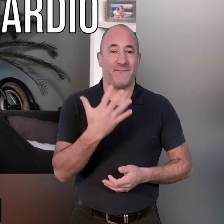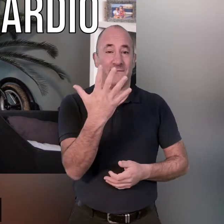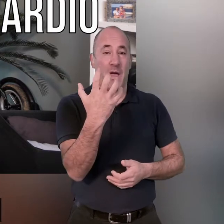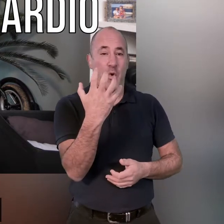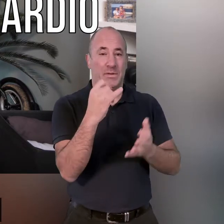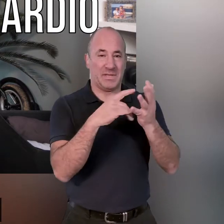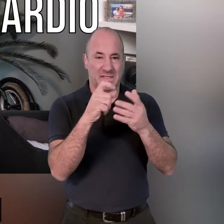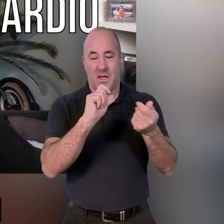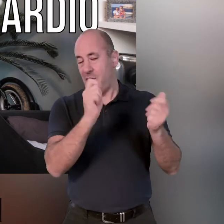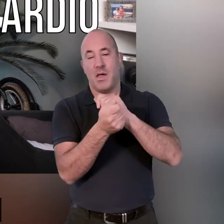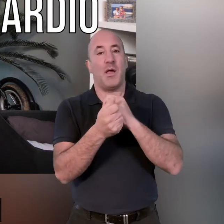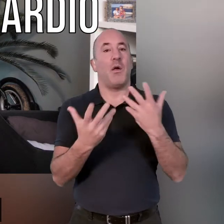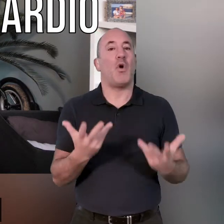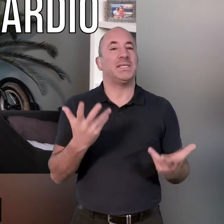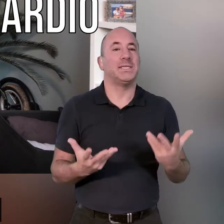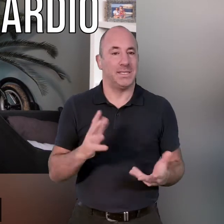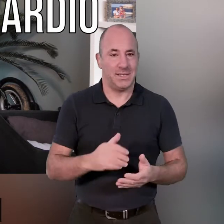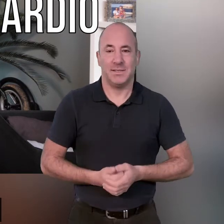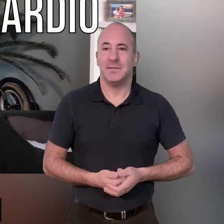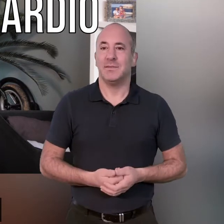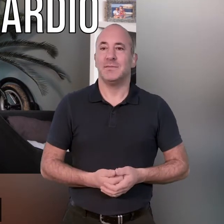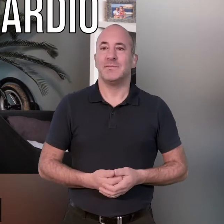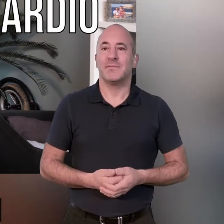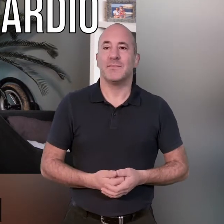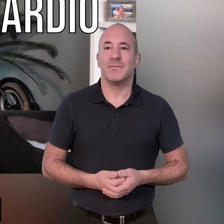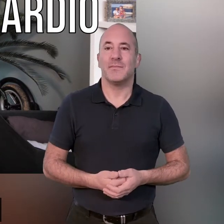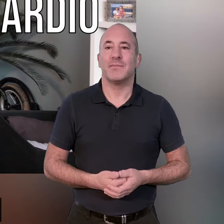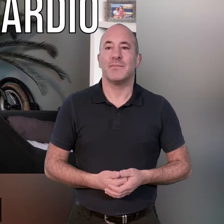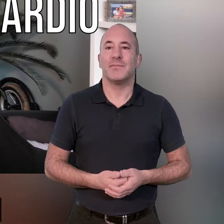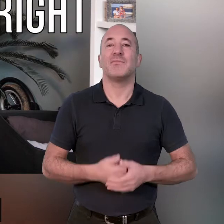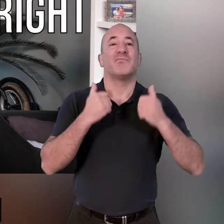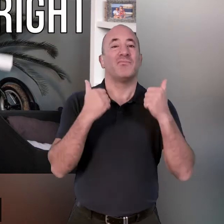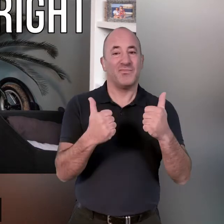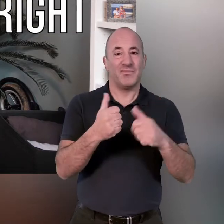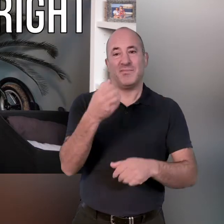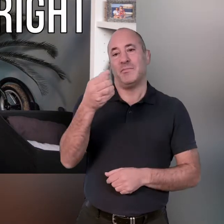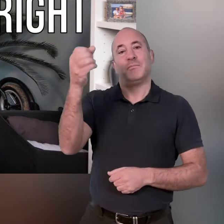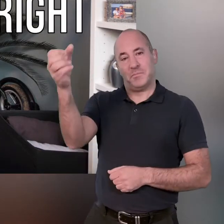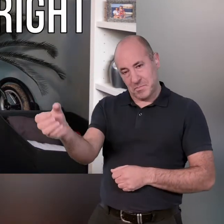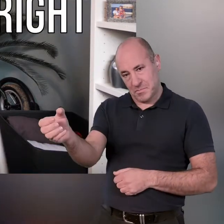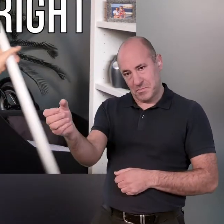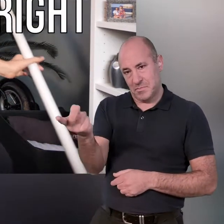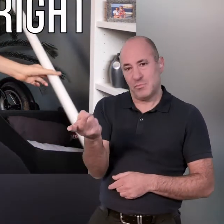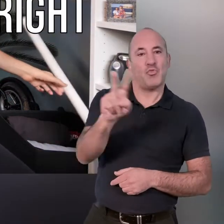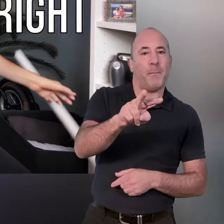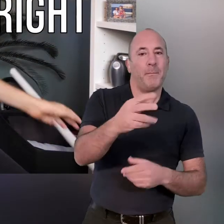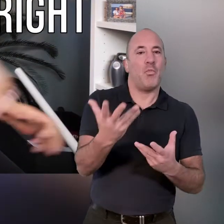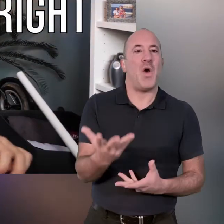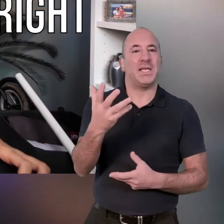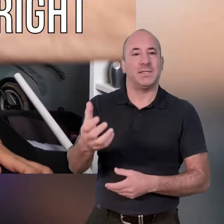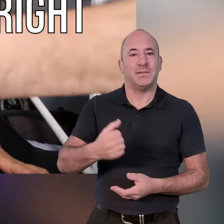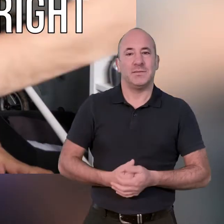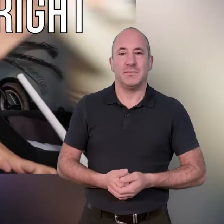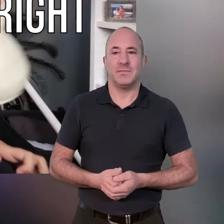5 seconds to go of this, and then we're going straight into the weights. All right, putting it down into the